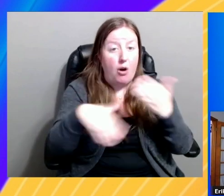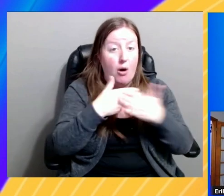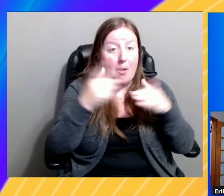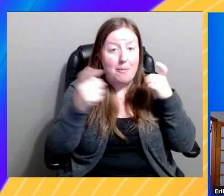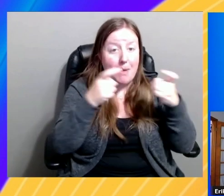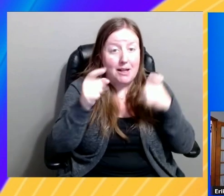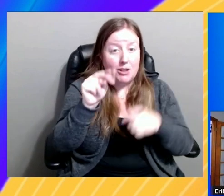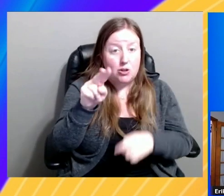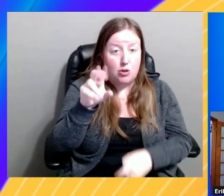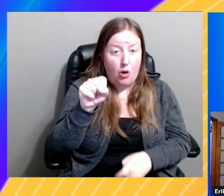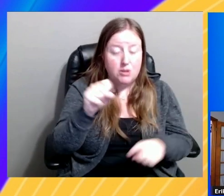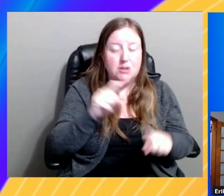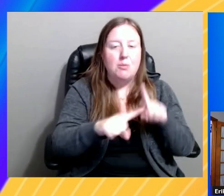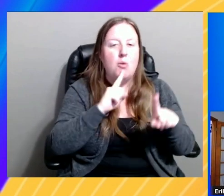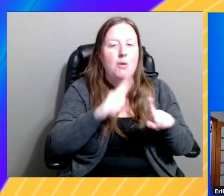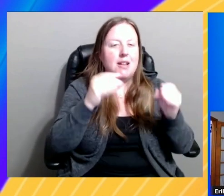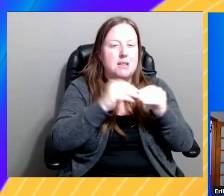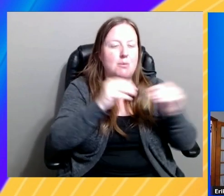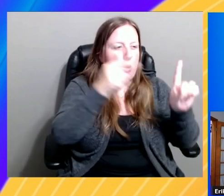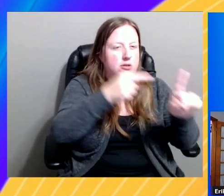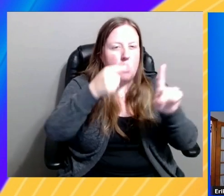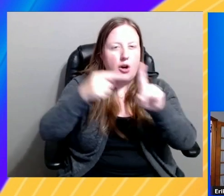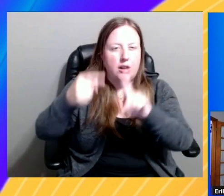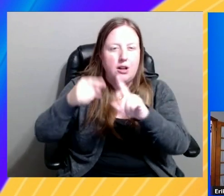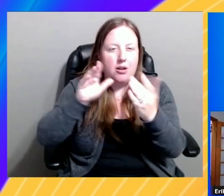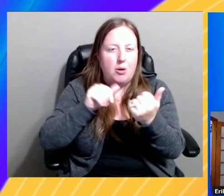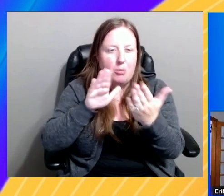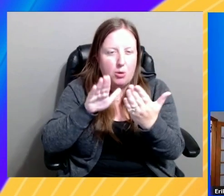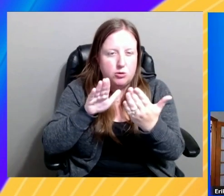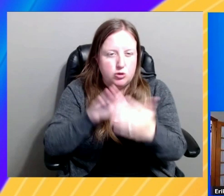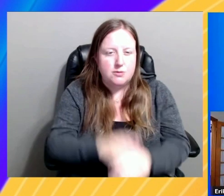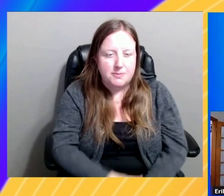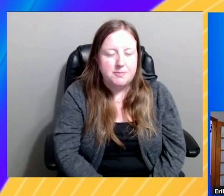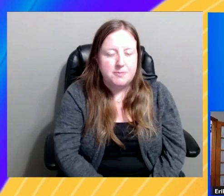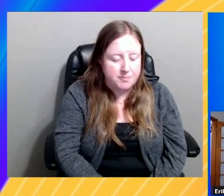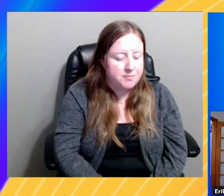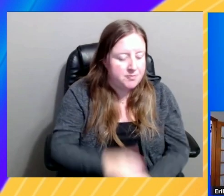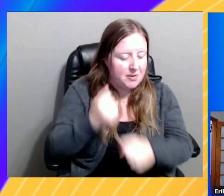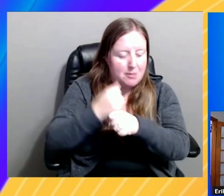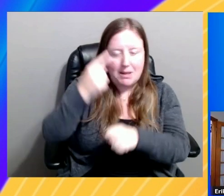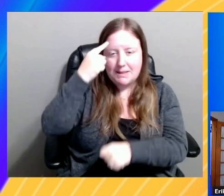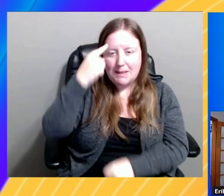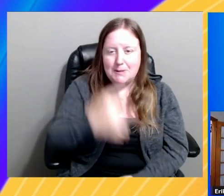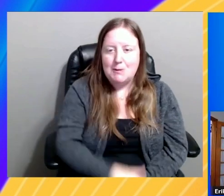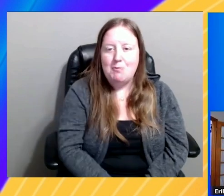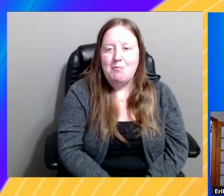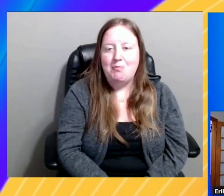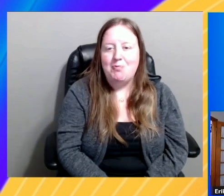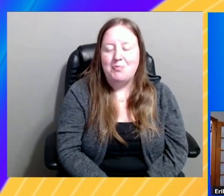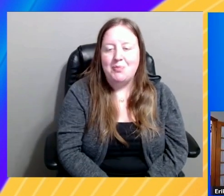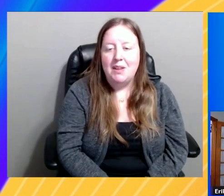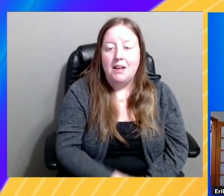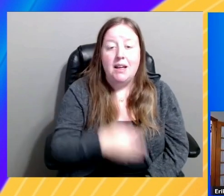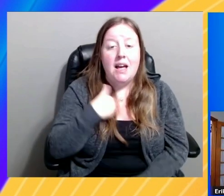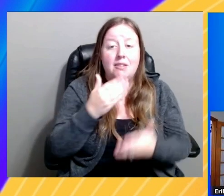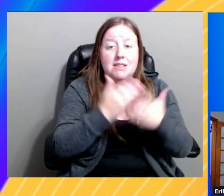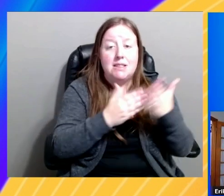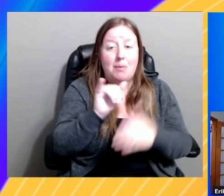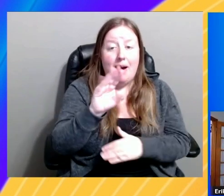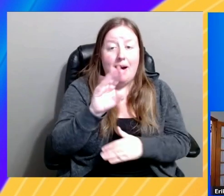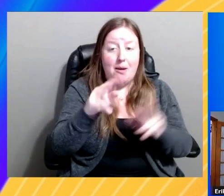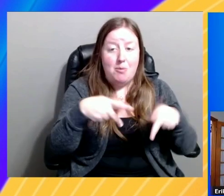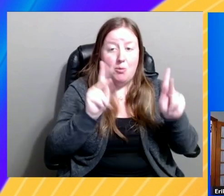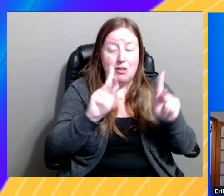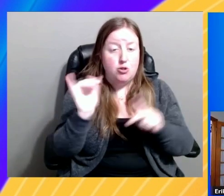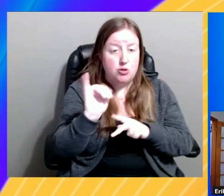go with a more targeted approach using that tagging. Makes sense. And then there are some IAM permissions as well. Quick